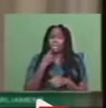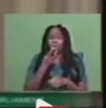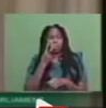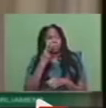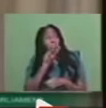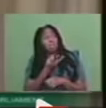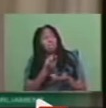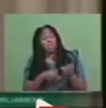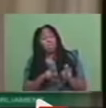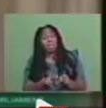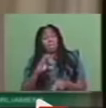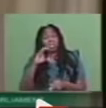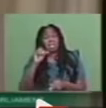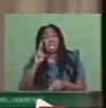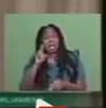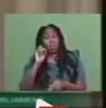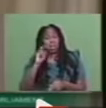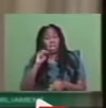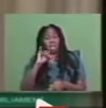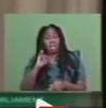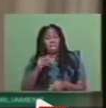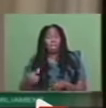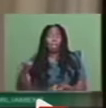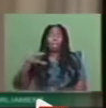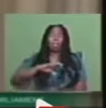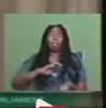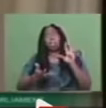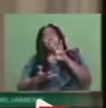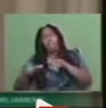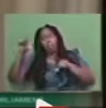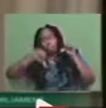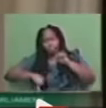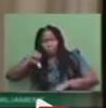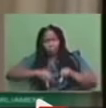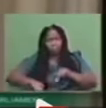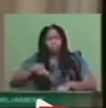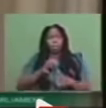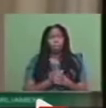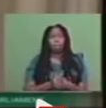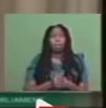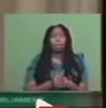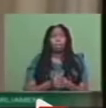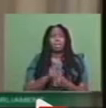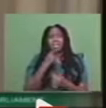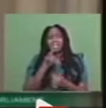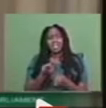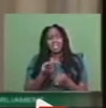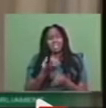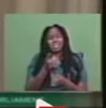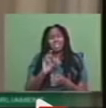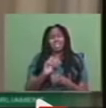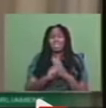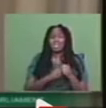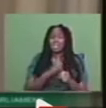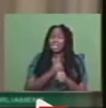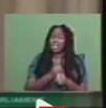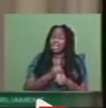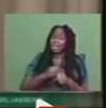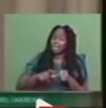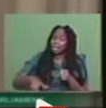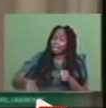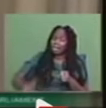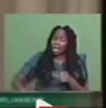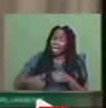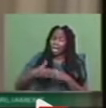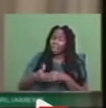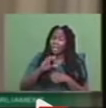to its untimely demise in 2003 was under his purview. 17 years later, his same khaki pants, he was